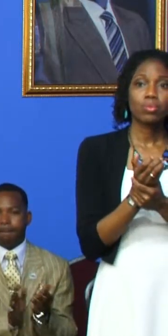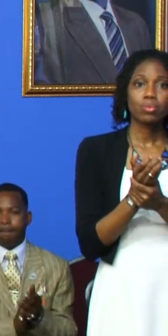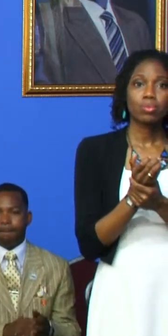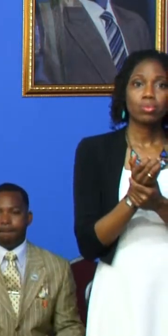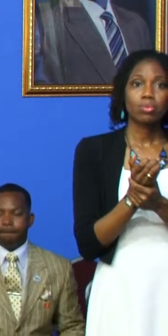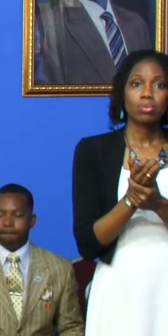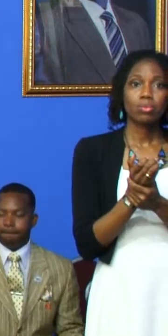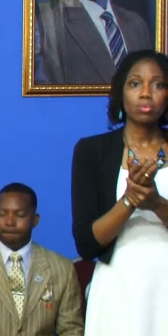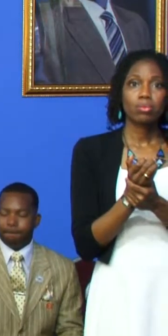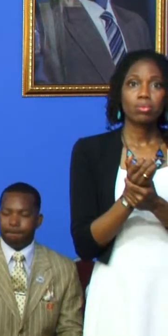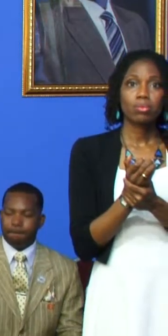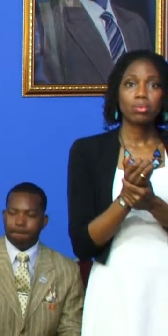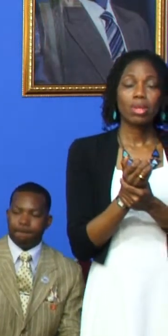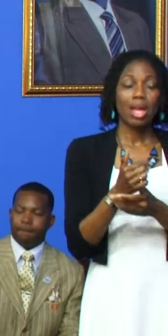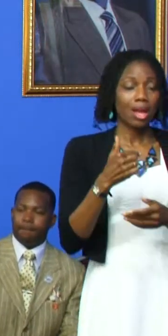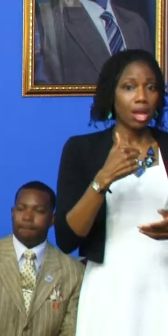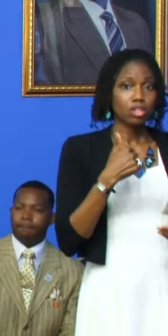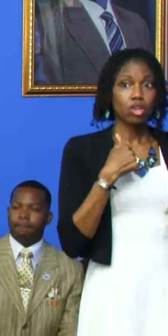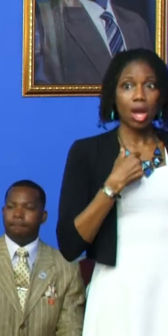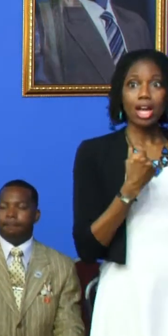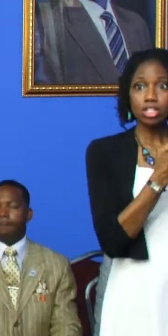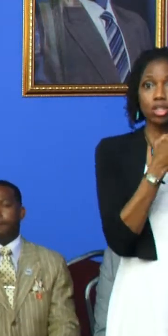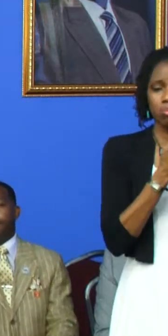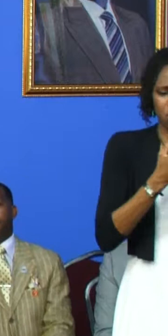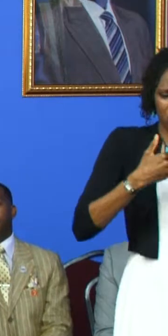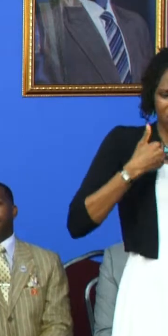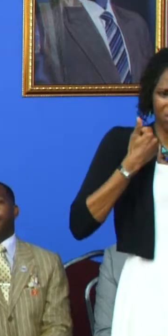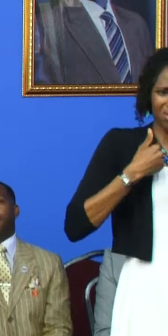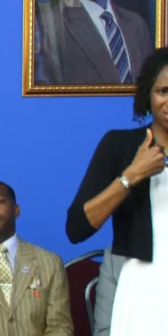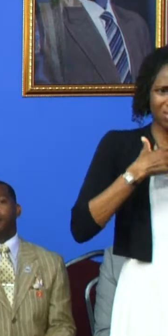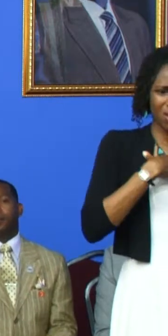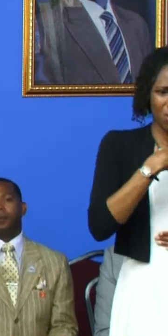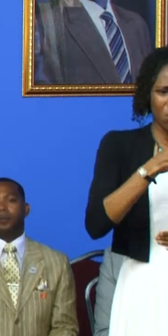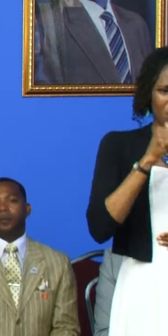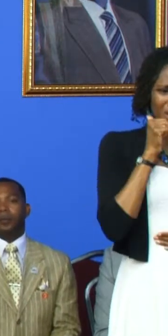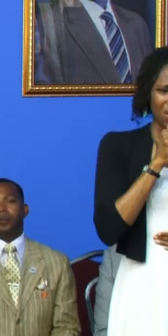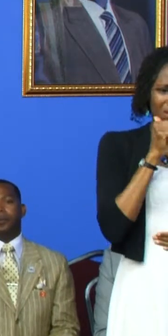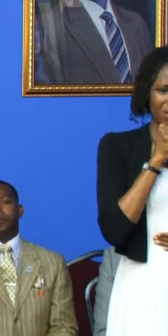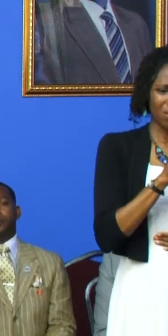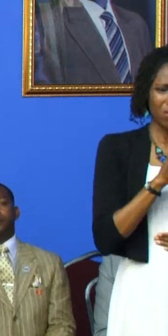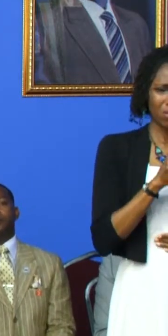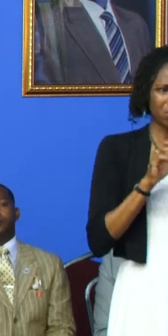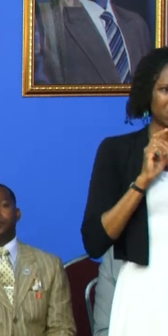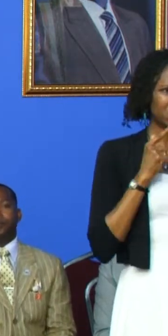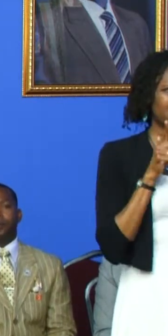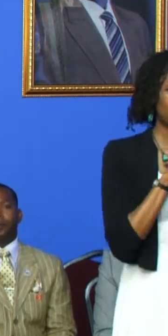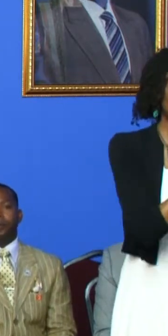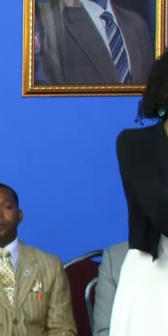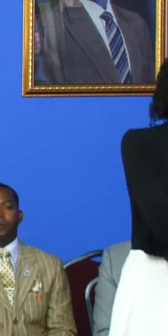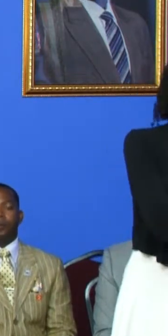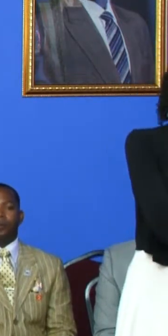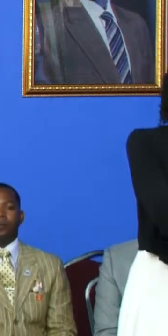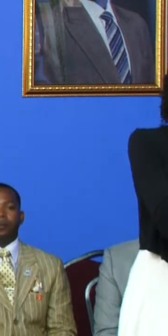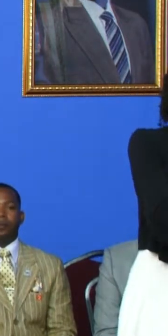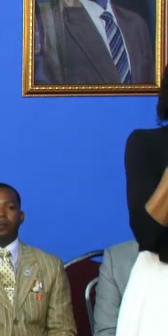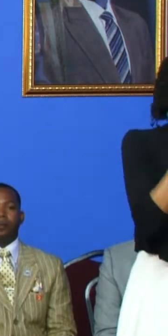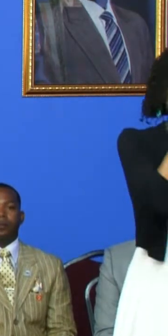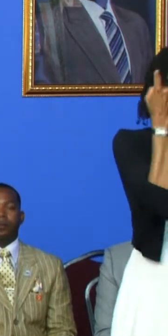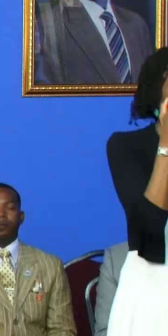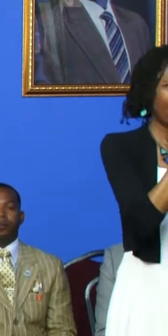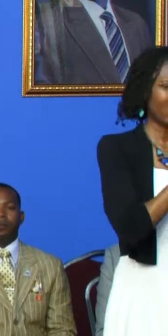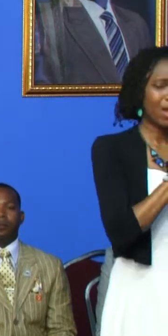I stood up for this young white girl being killed by a black cop, just like I stood up for Eric